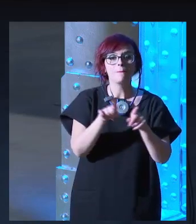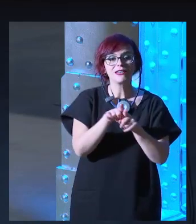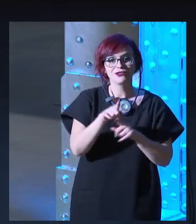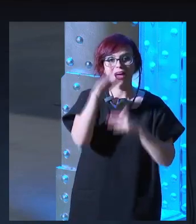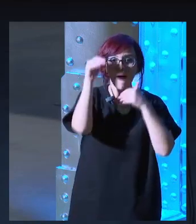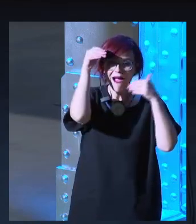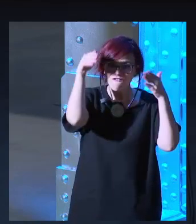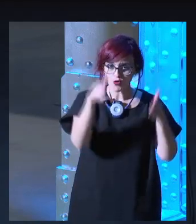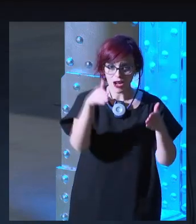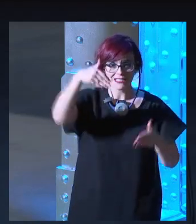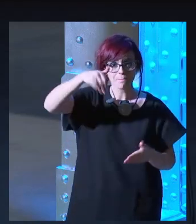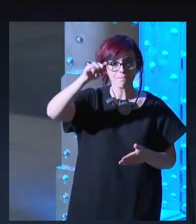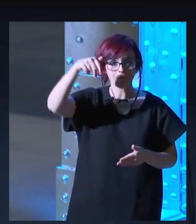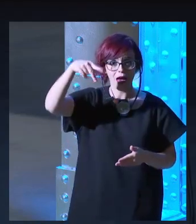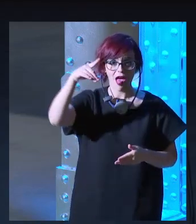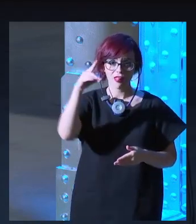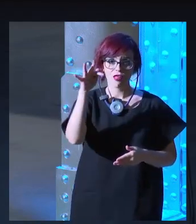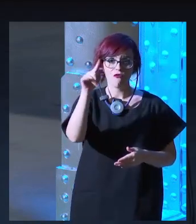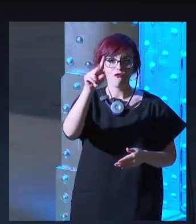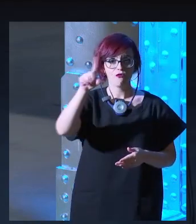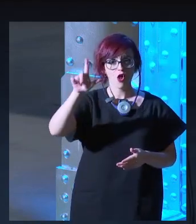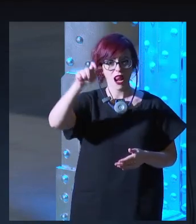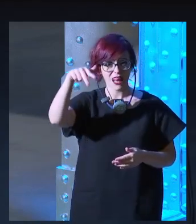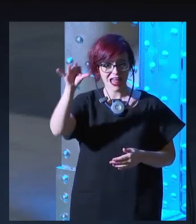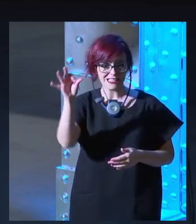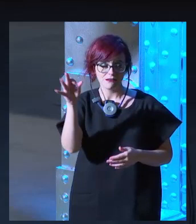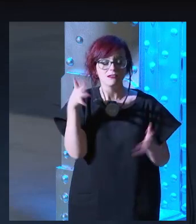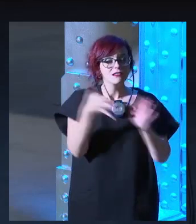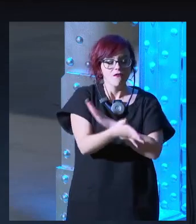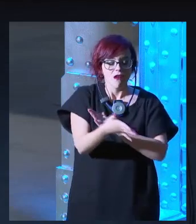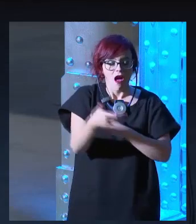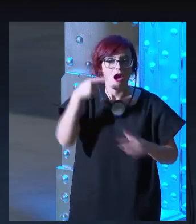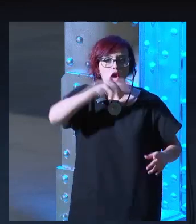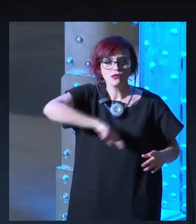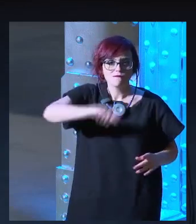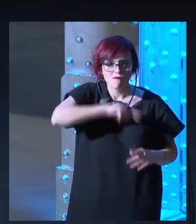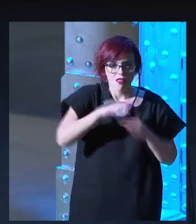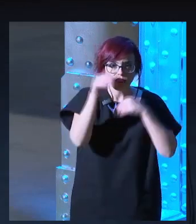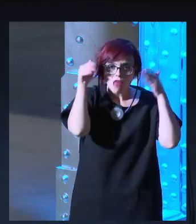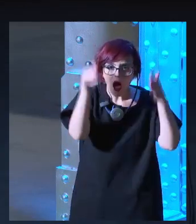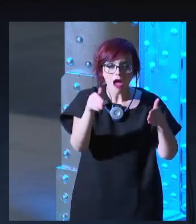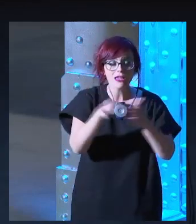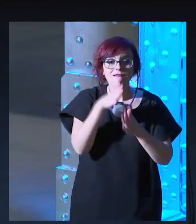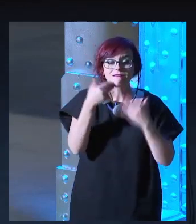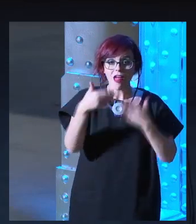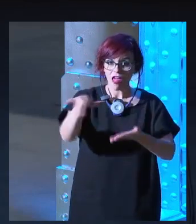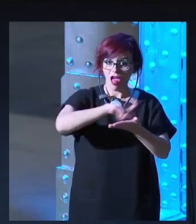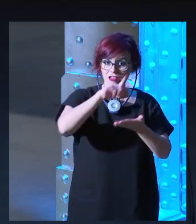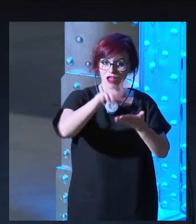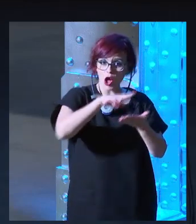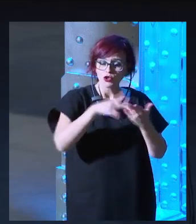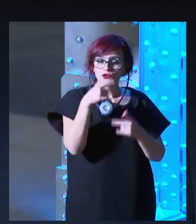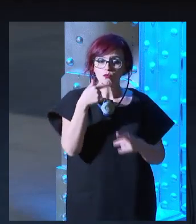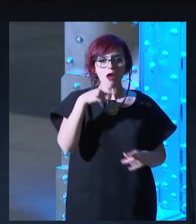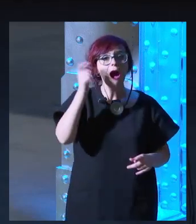important to try and be conscious. And that's why I think reading in particular is such a good habit to cultivate. Because